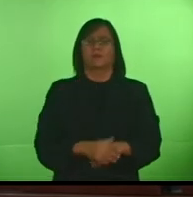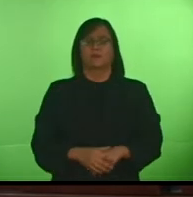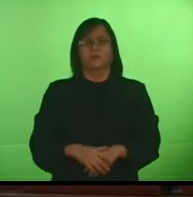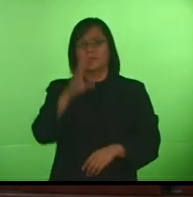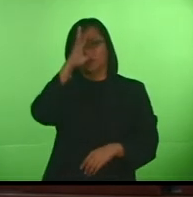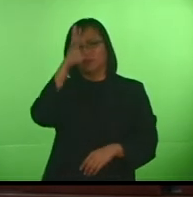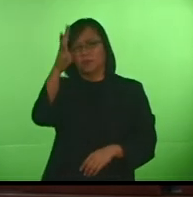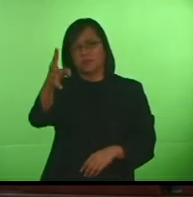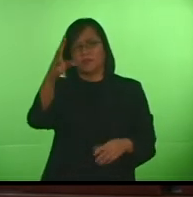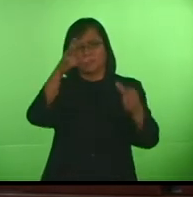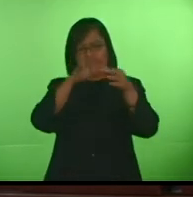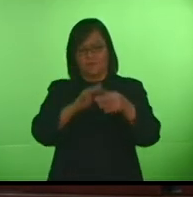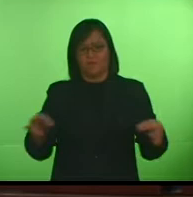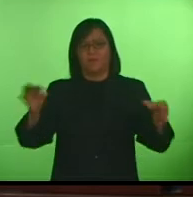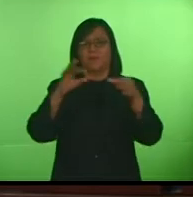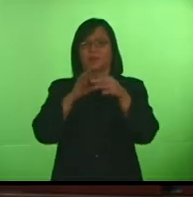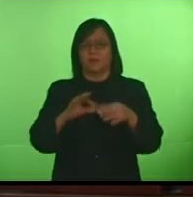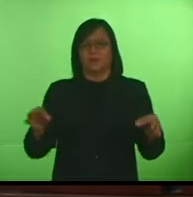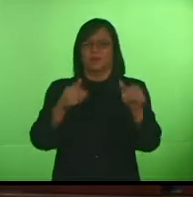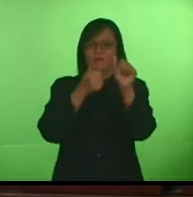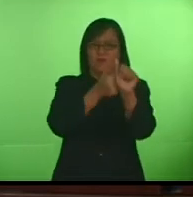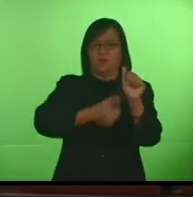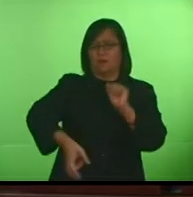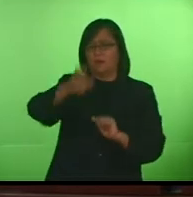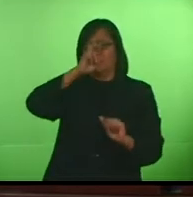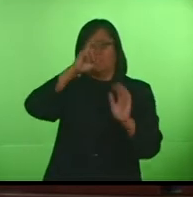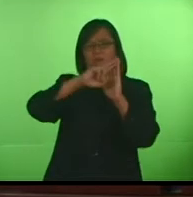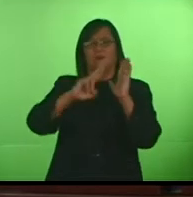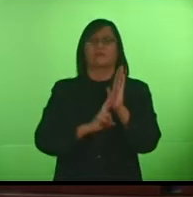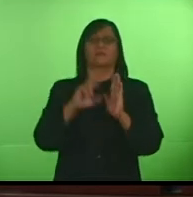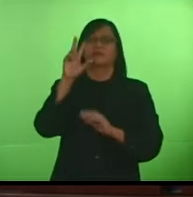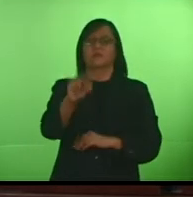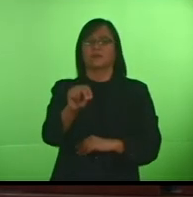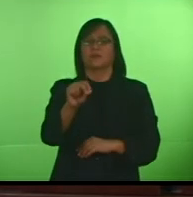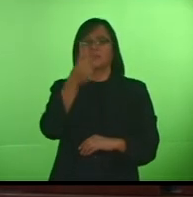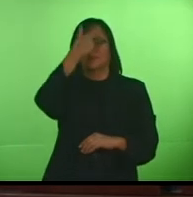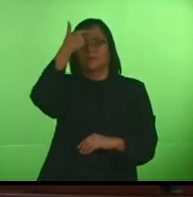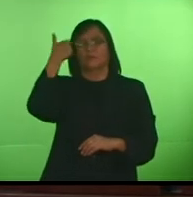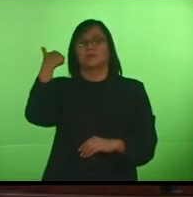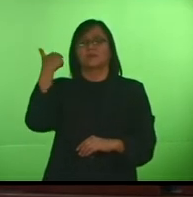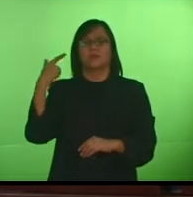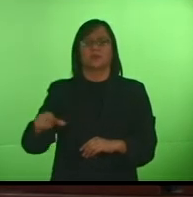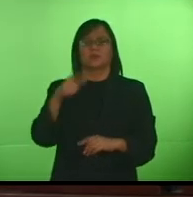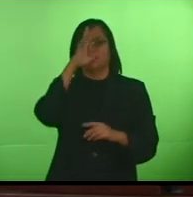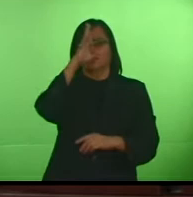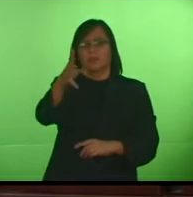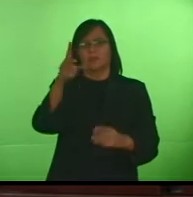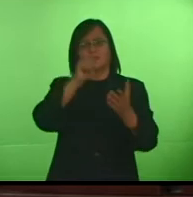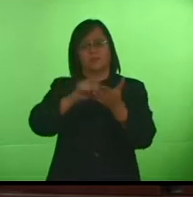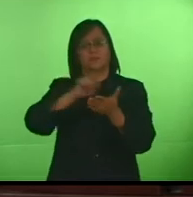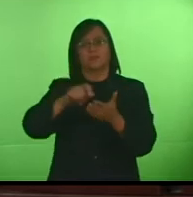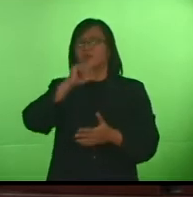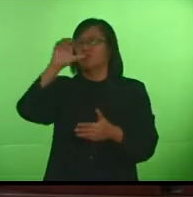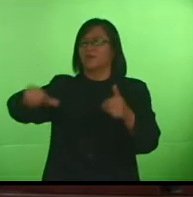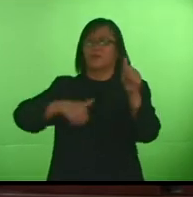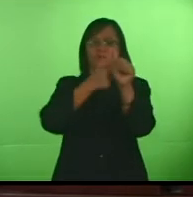not always follow the rigid rules like the academic writing. It does not also always follow the forms or